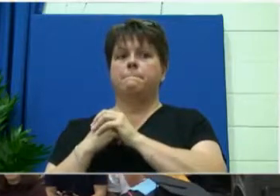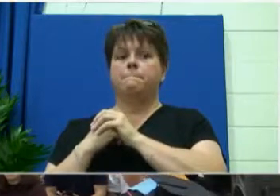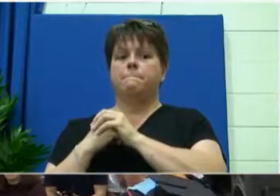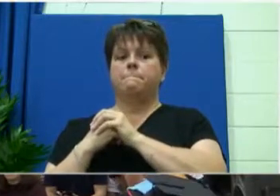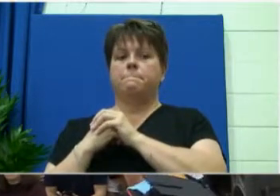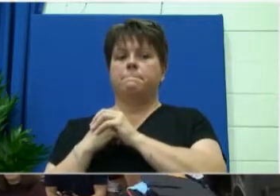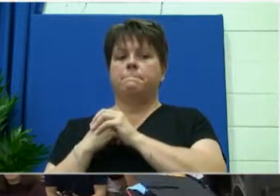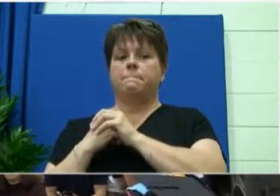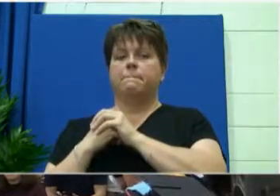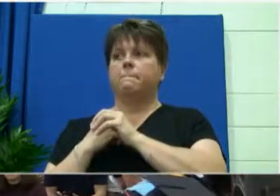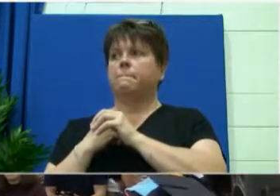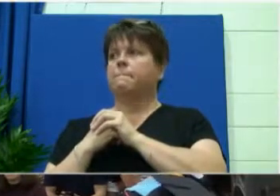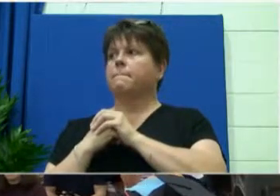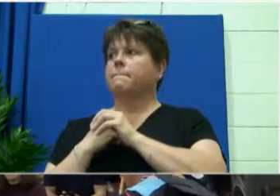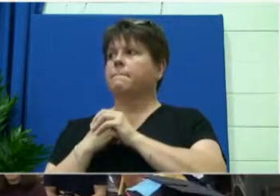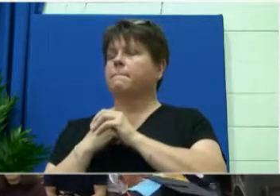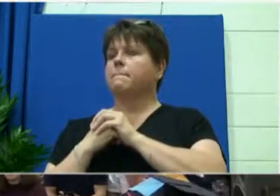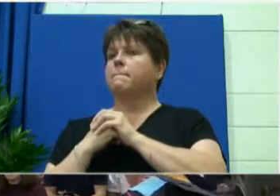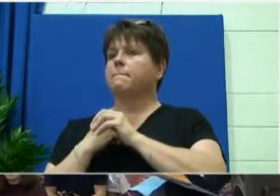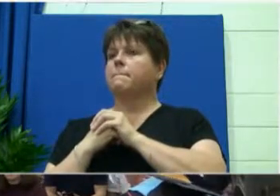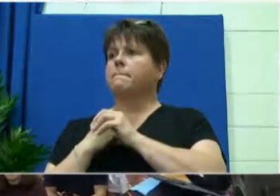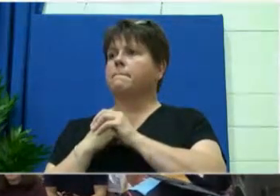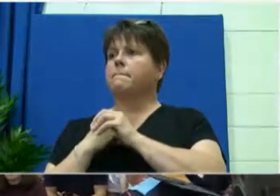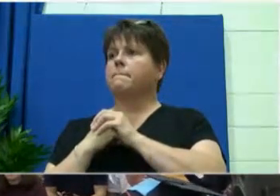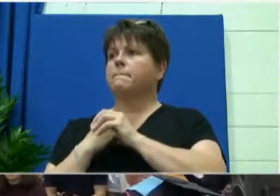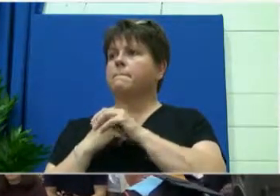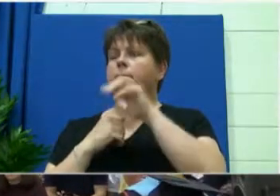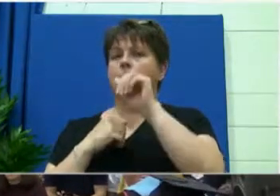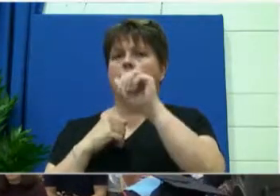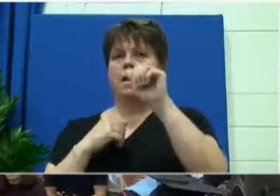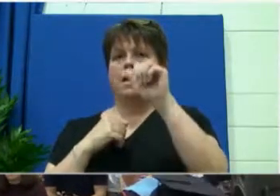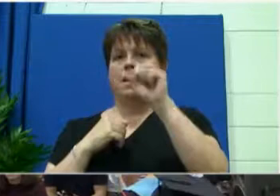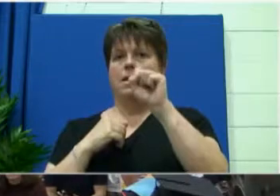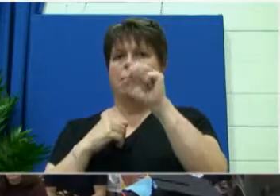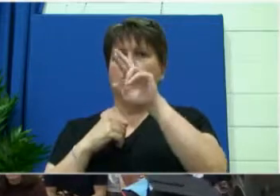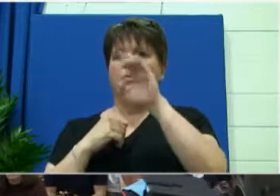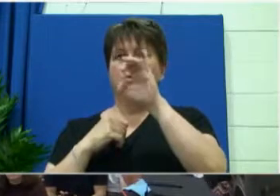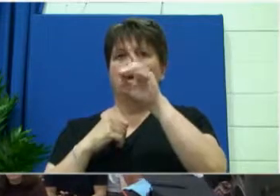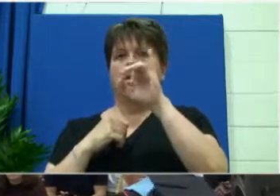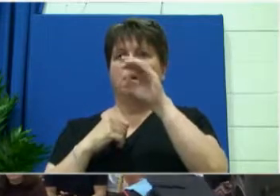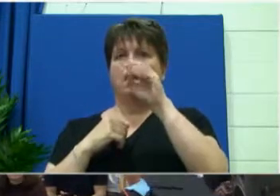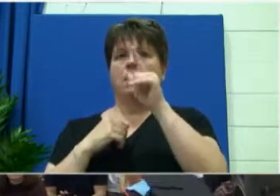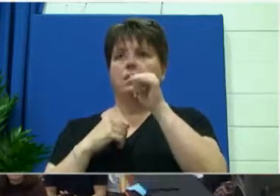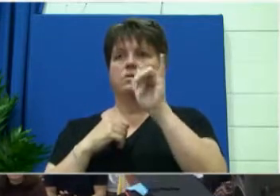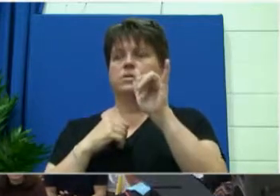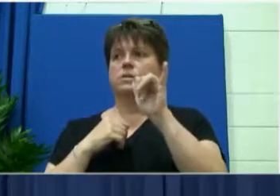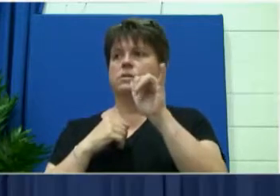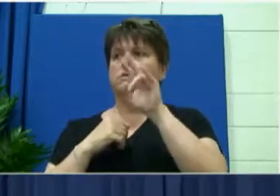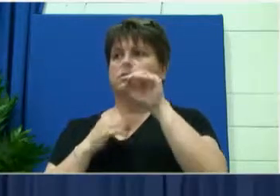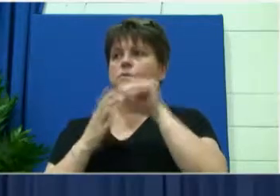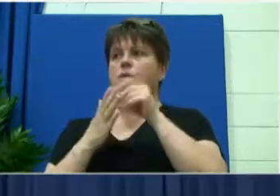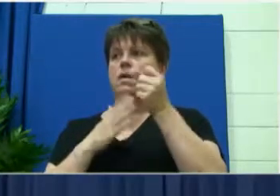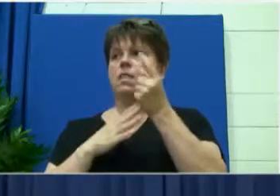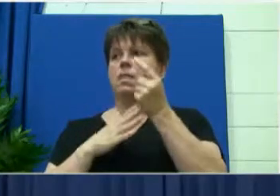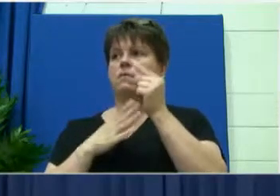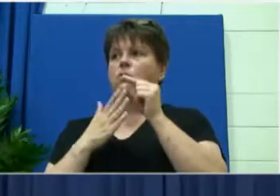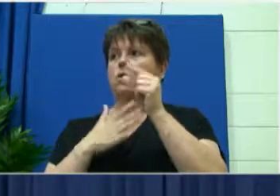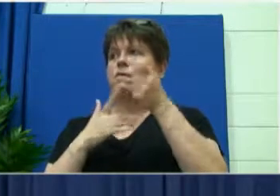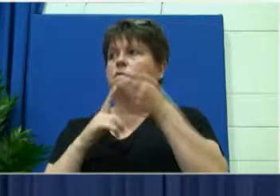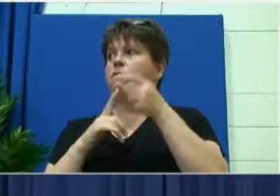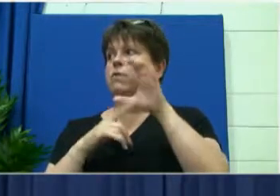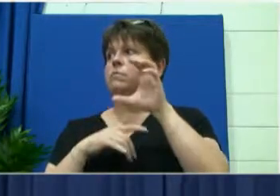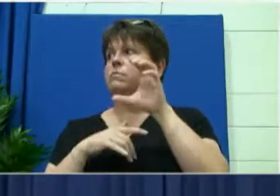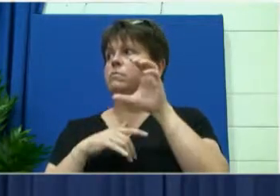Mackenzie Rayco of Charleston is receiving an Associate in Applied Science degree in Radiology. She is a 2011 graduate